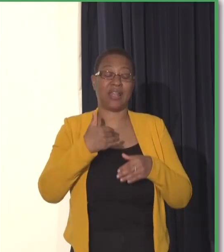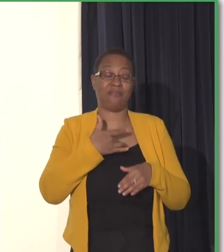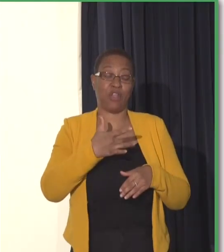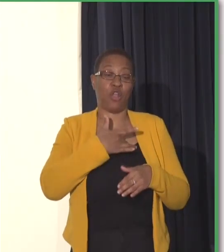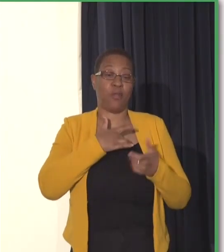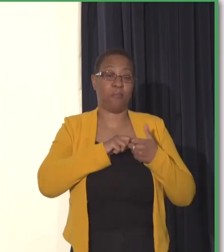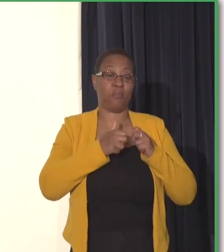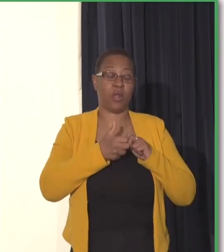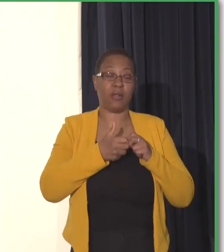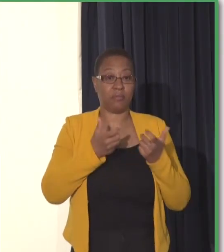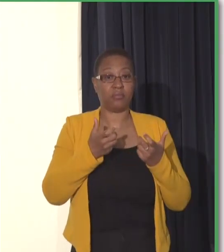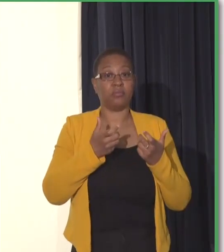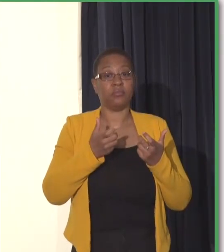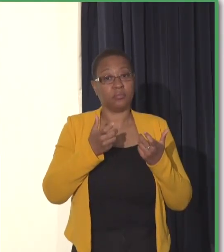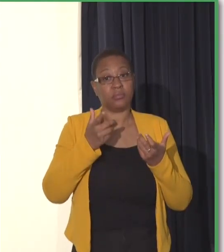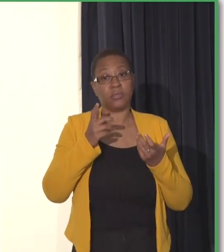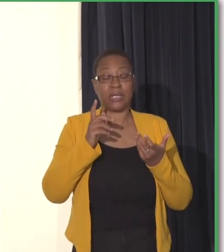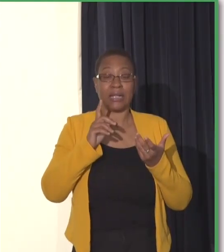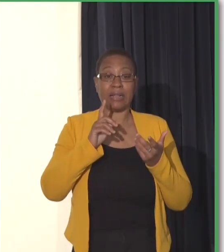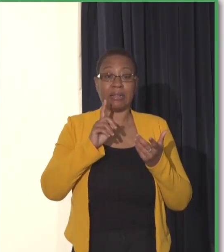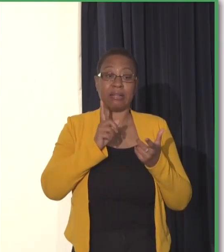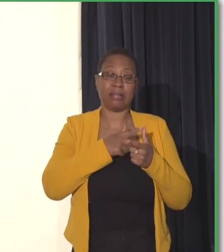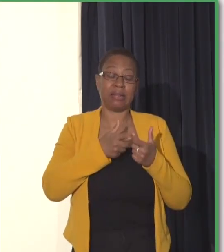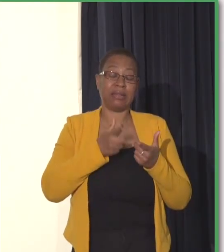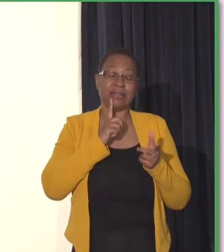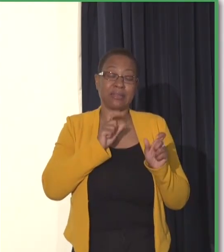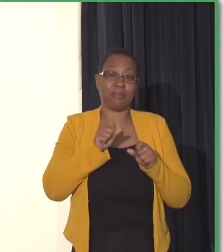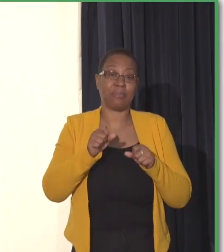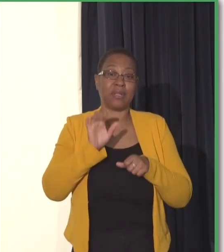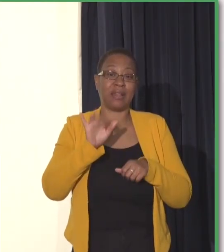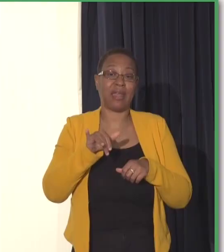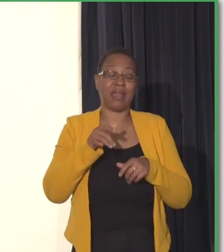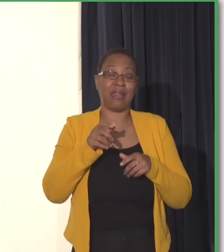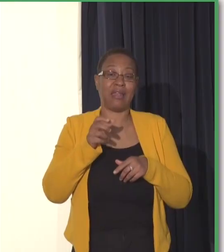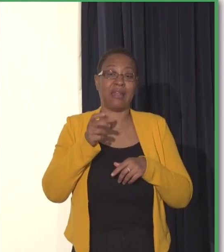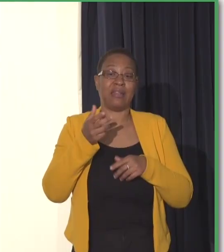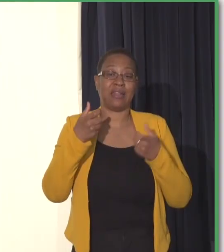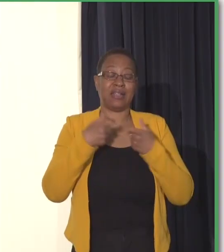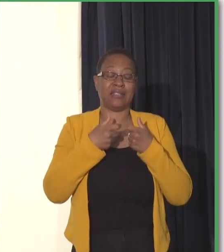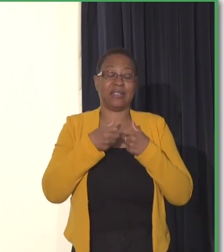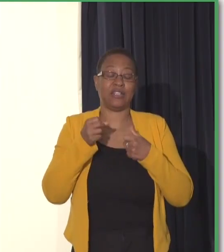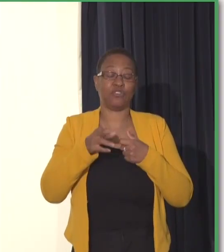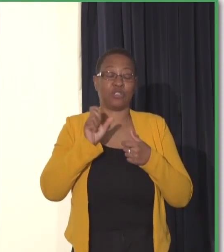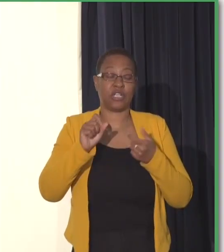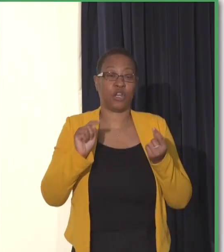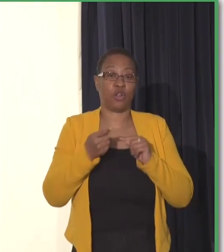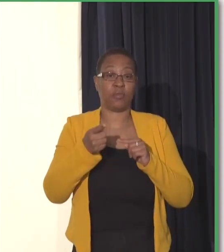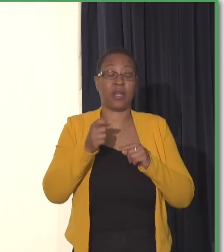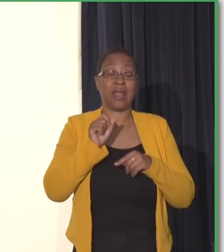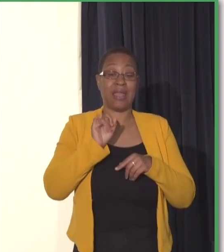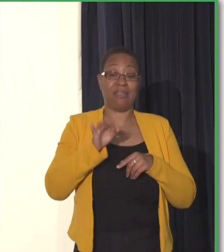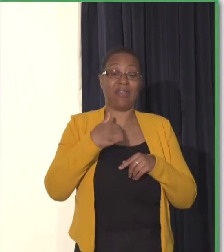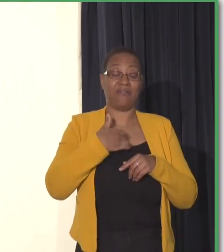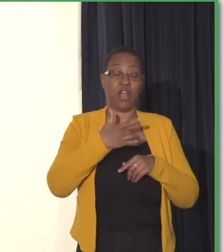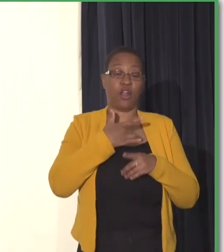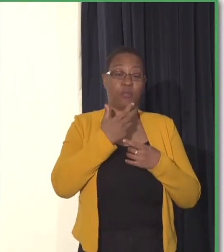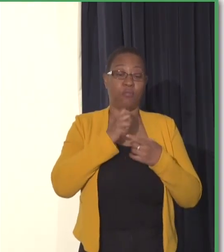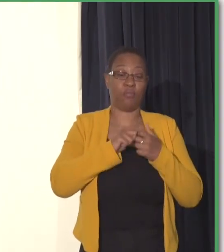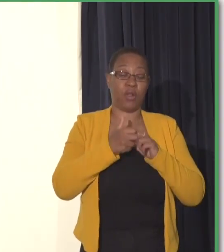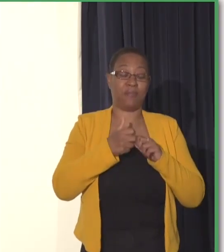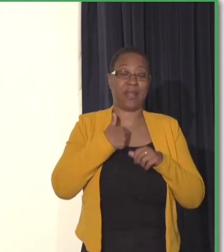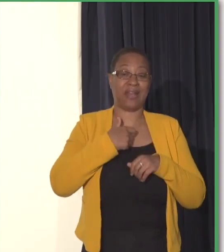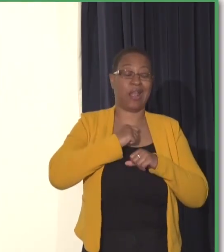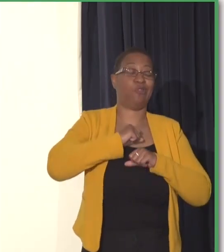0% chance that the taser won't harm someone. However, if I have a heart condition and I want to resist arrest and